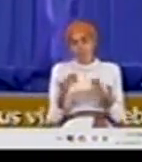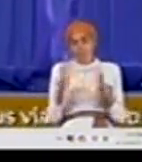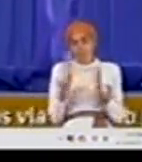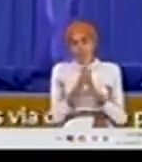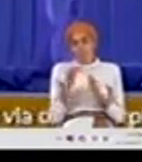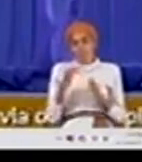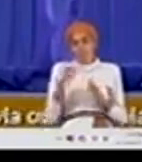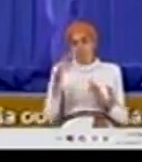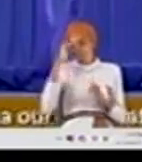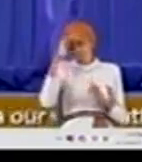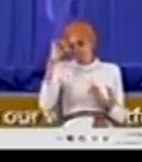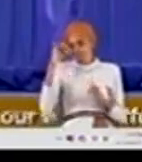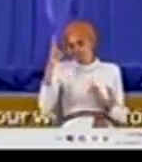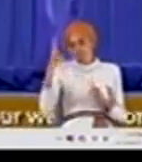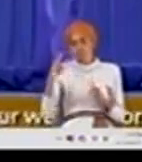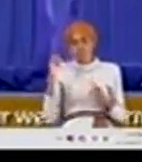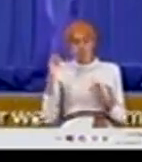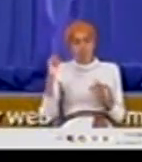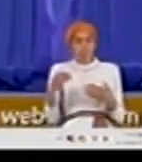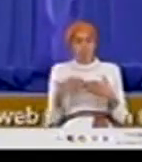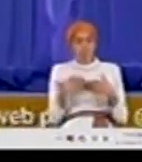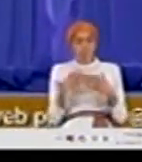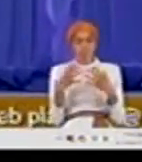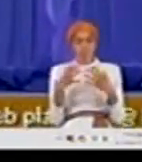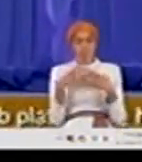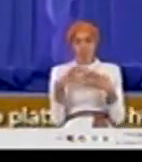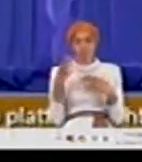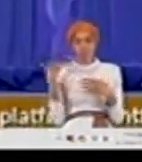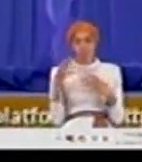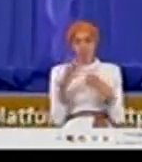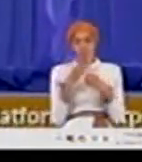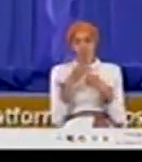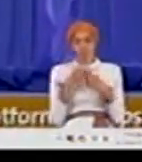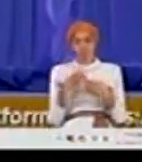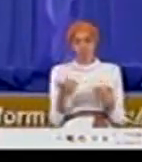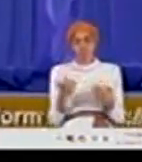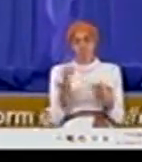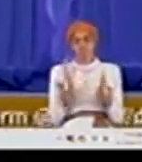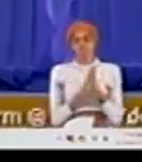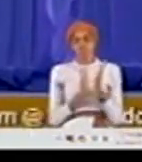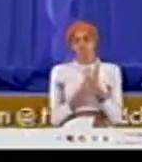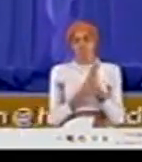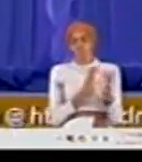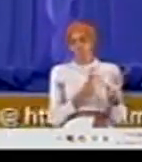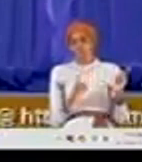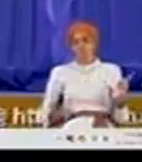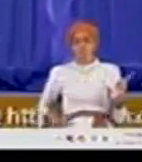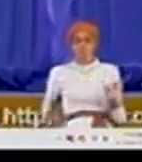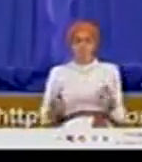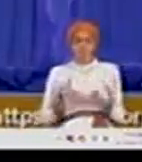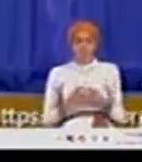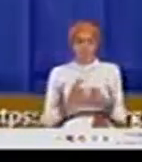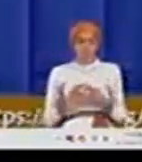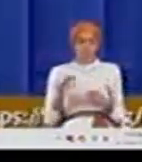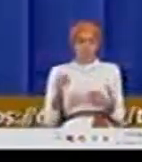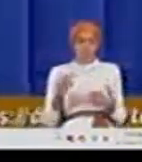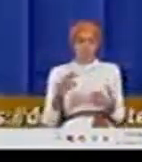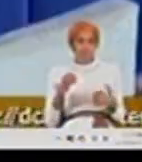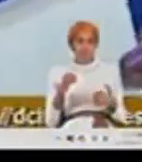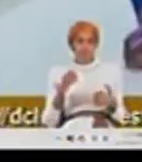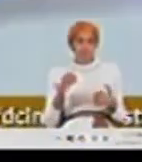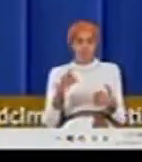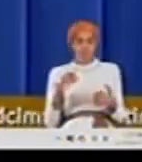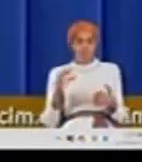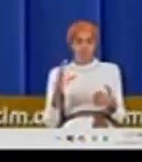instantaneously healed now let's hear from him praise the Lord my name is shedra e and i